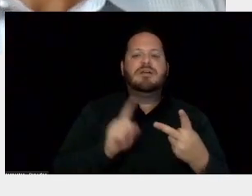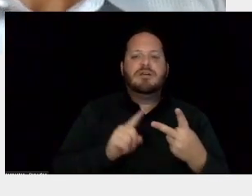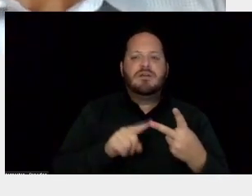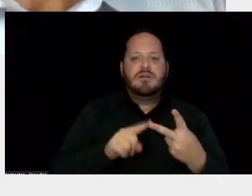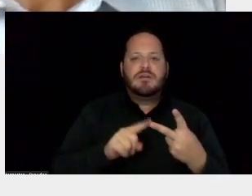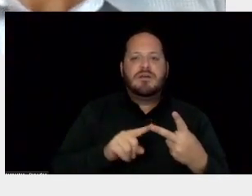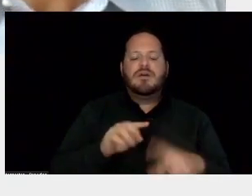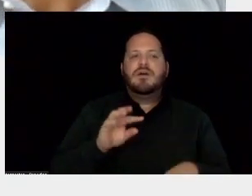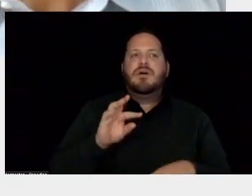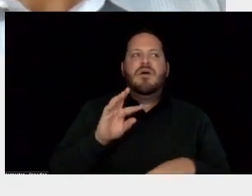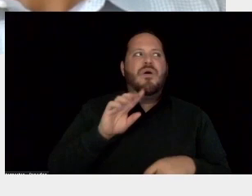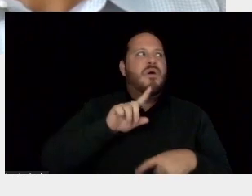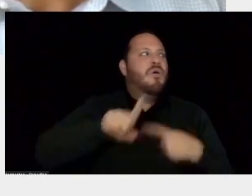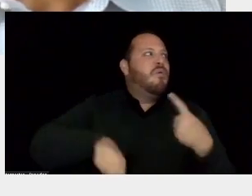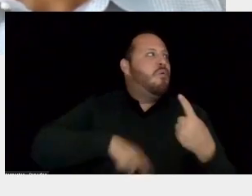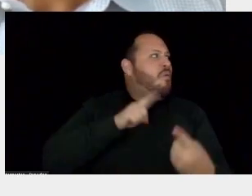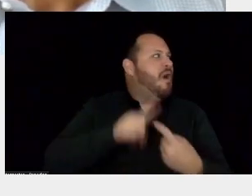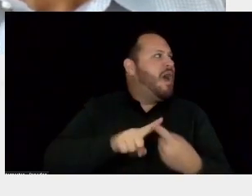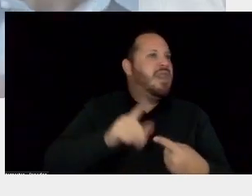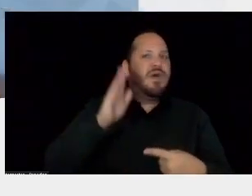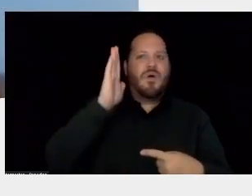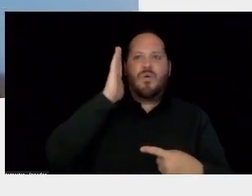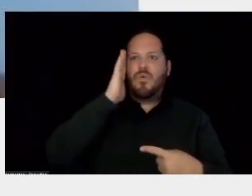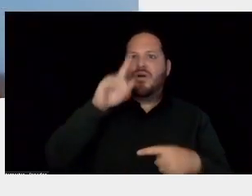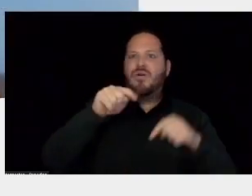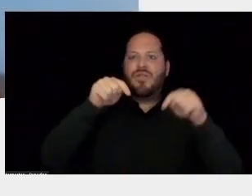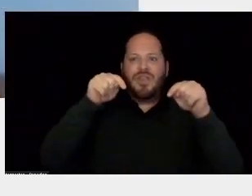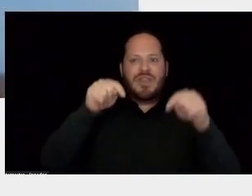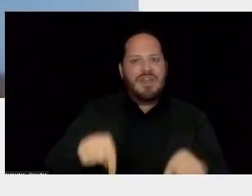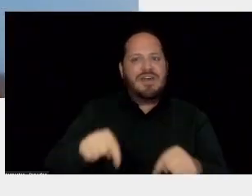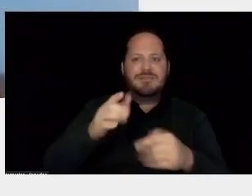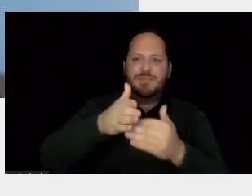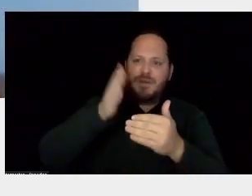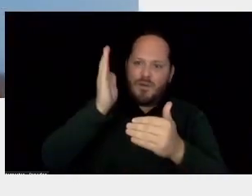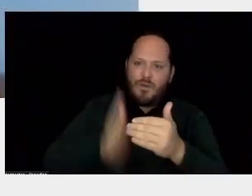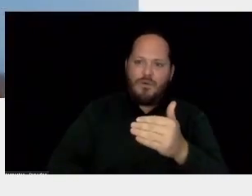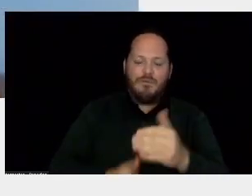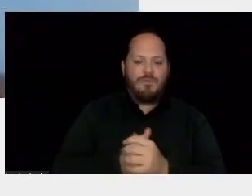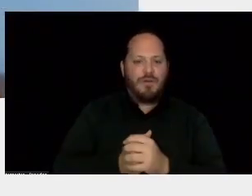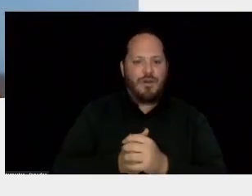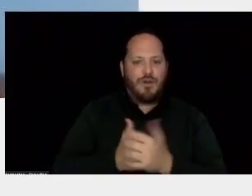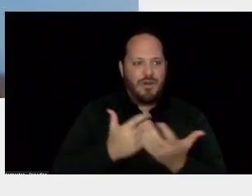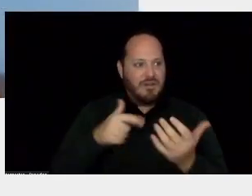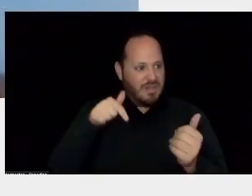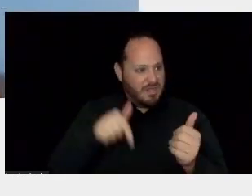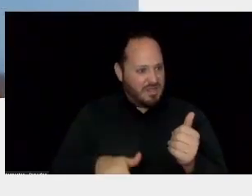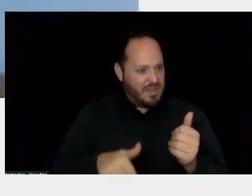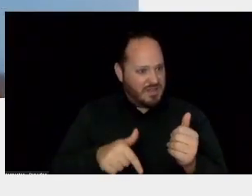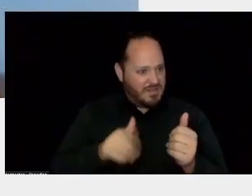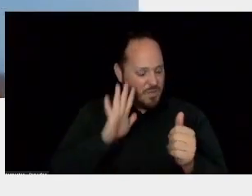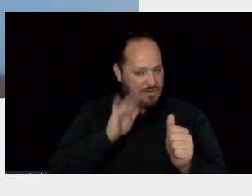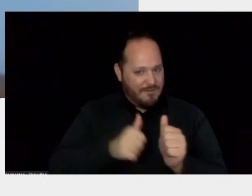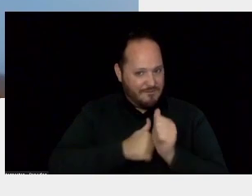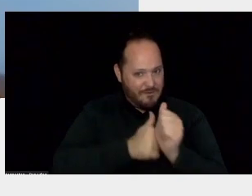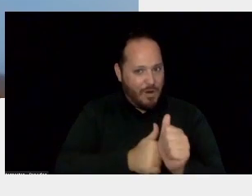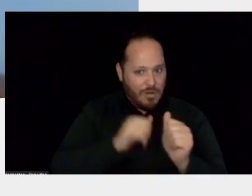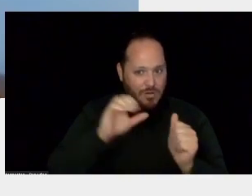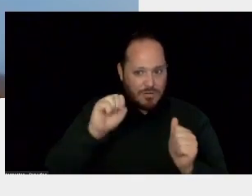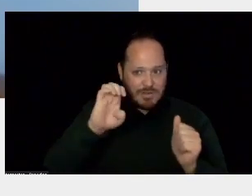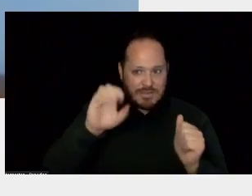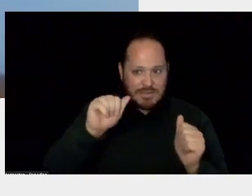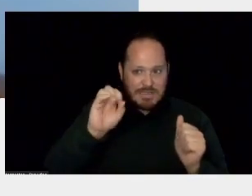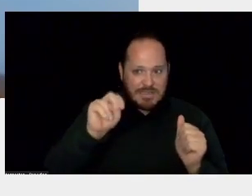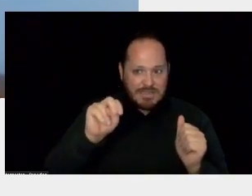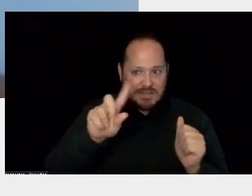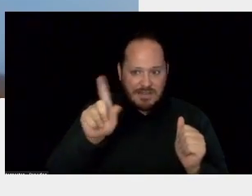sigh of relief? When will this be over? Is it seasonal? And I think it's really important to remember, as acute as